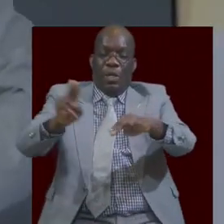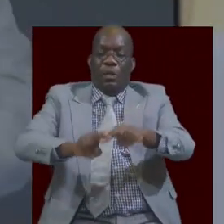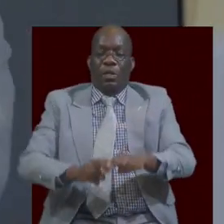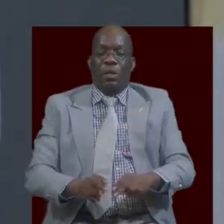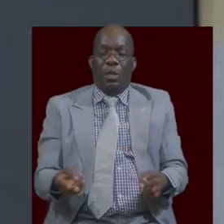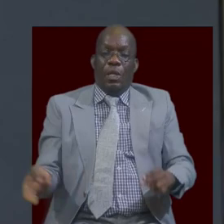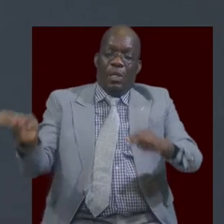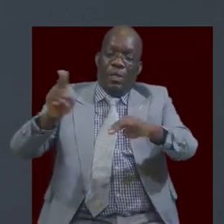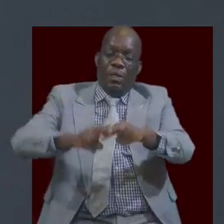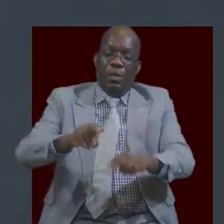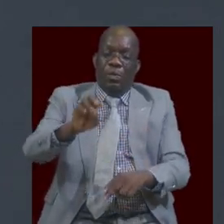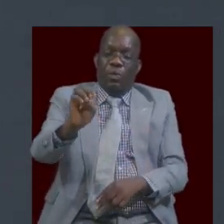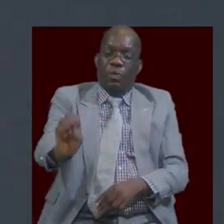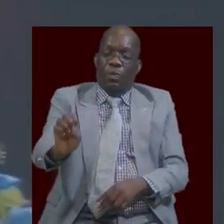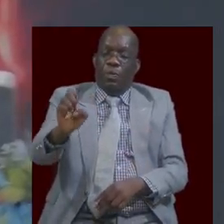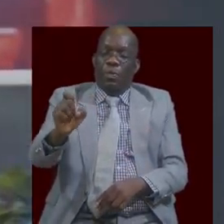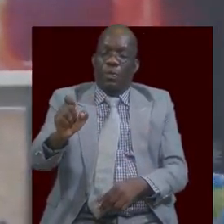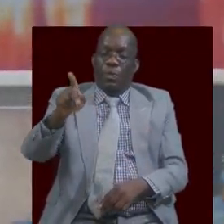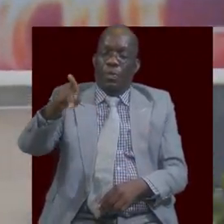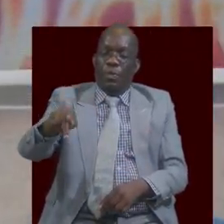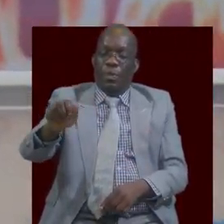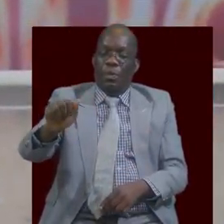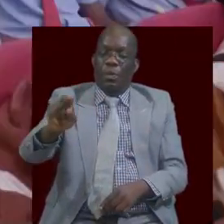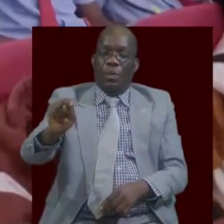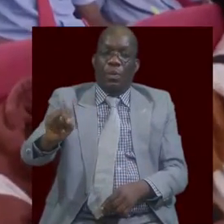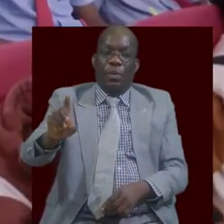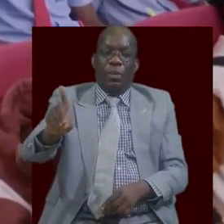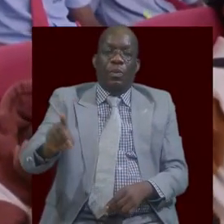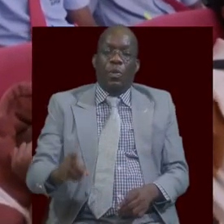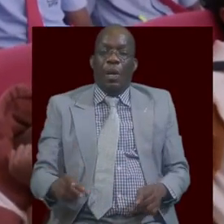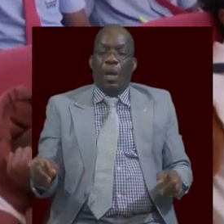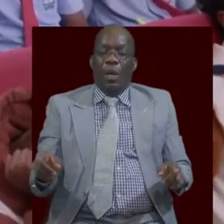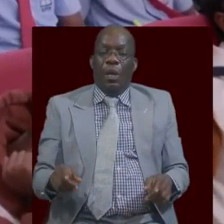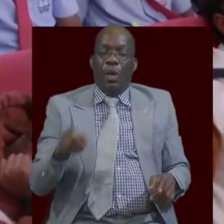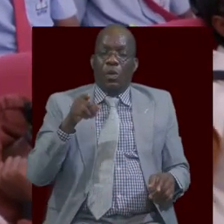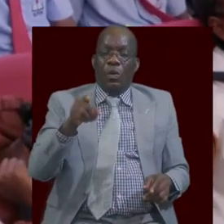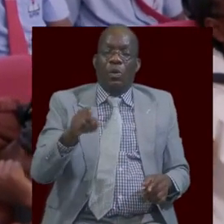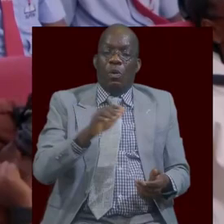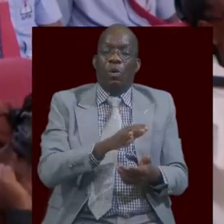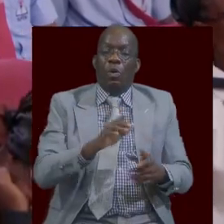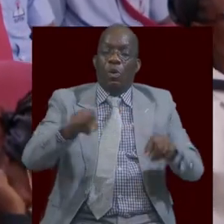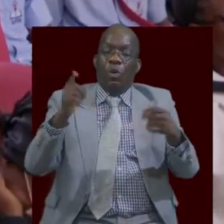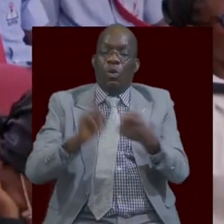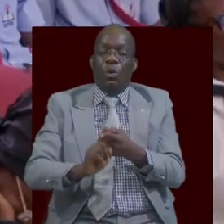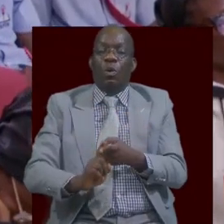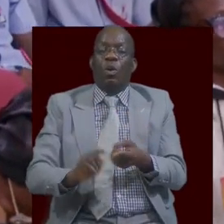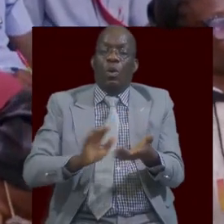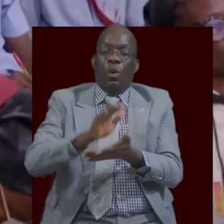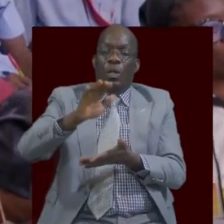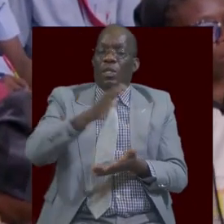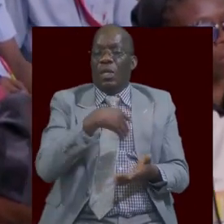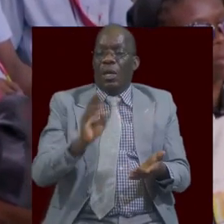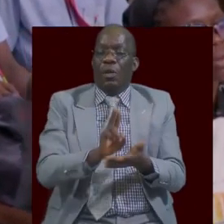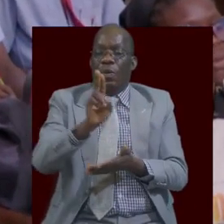expand. You know, as we go to college, university, we become undergraduates, and then we